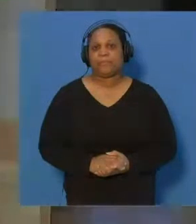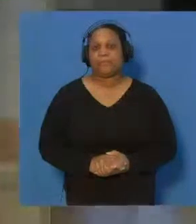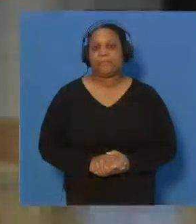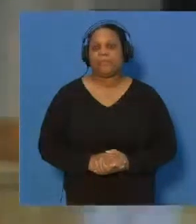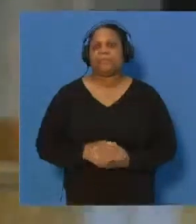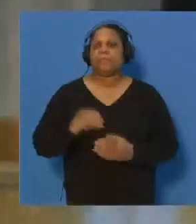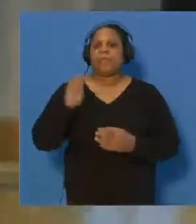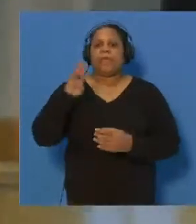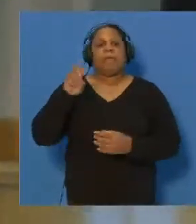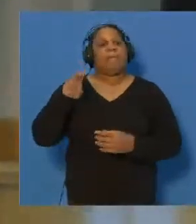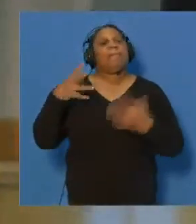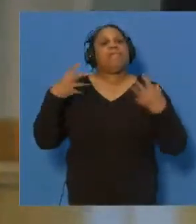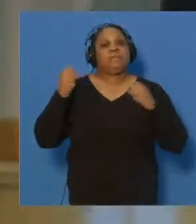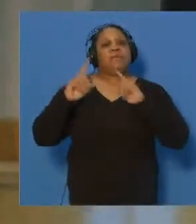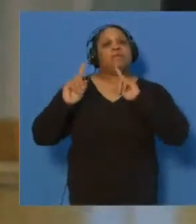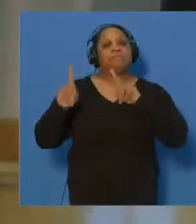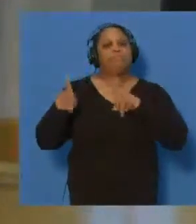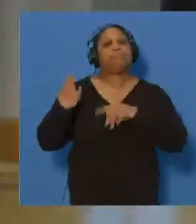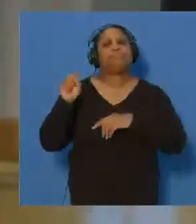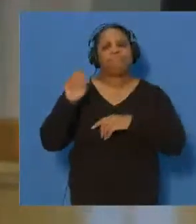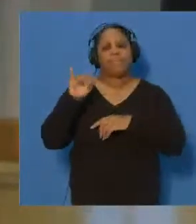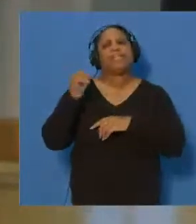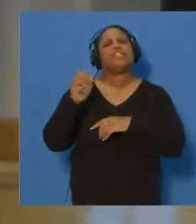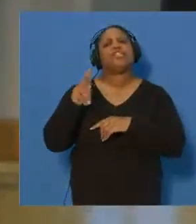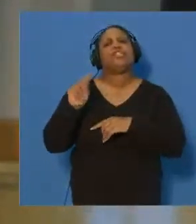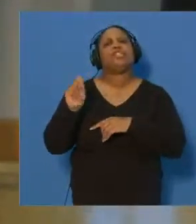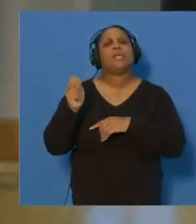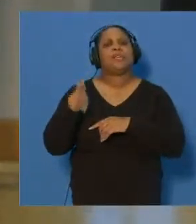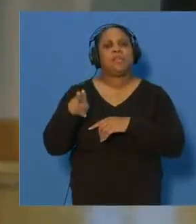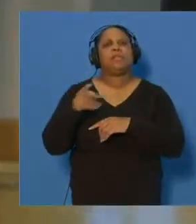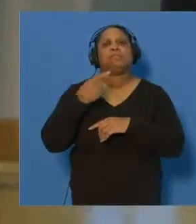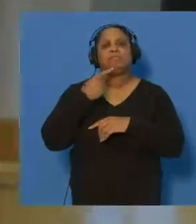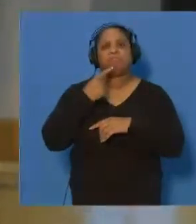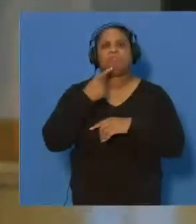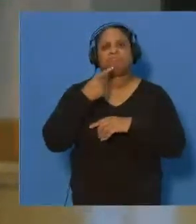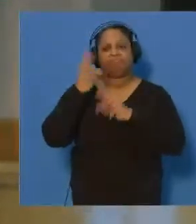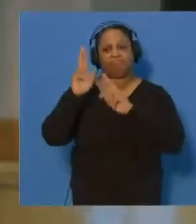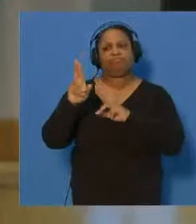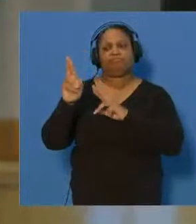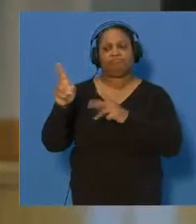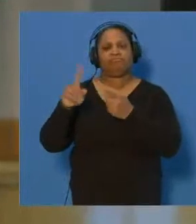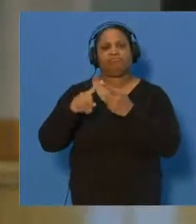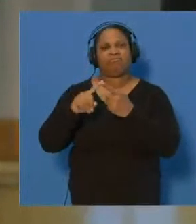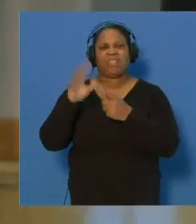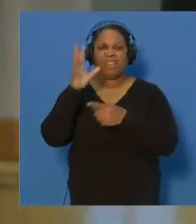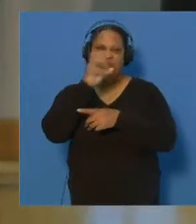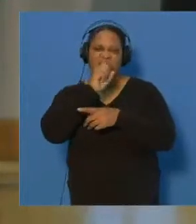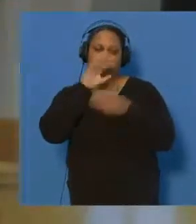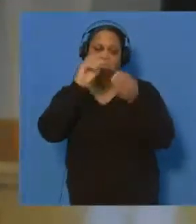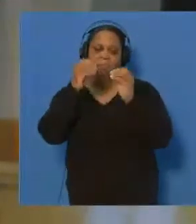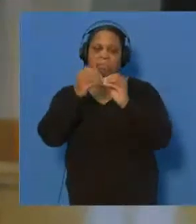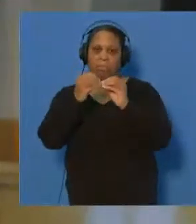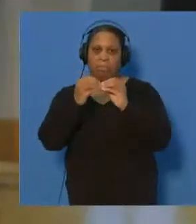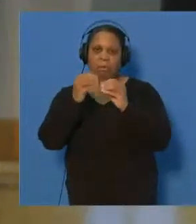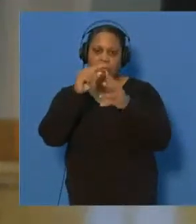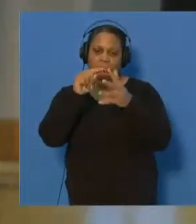Yes, Jonathan. If we were looking at the worst case scenario with respect to the modeling assumptions using